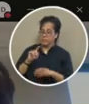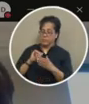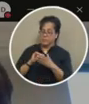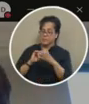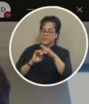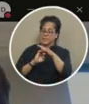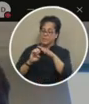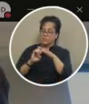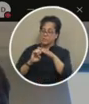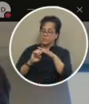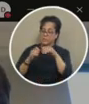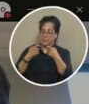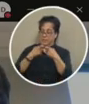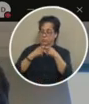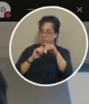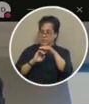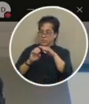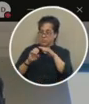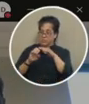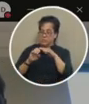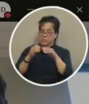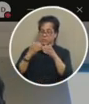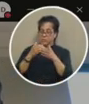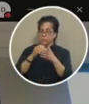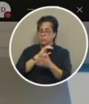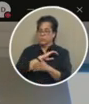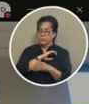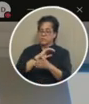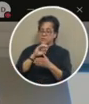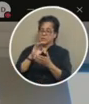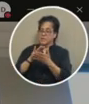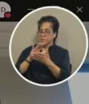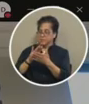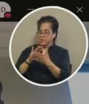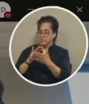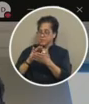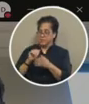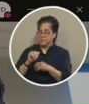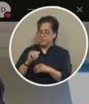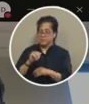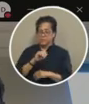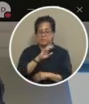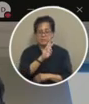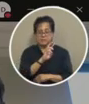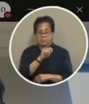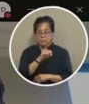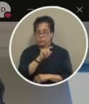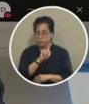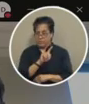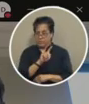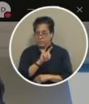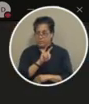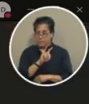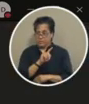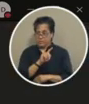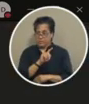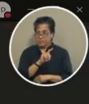electrical easement over to the Police Academy site. Okay. 6.1.